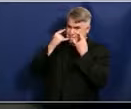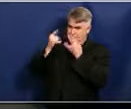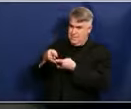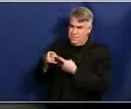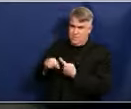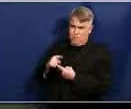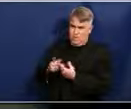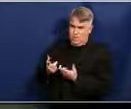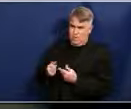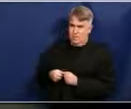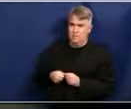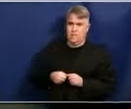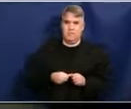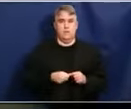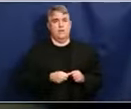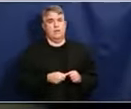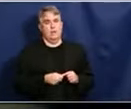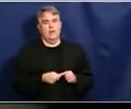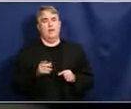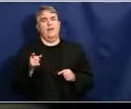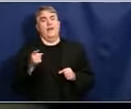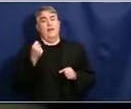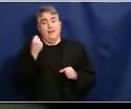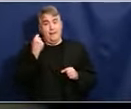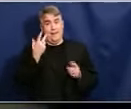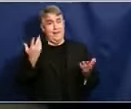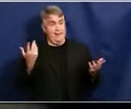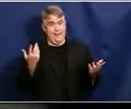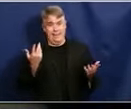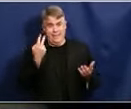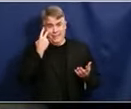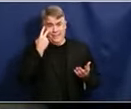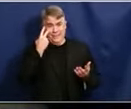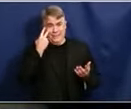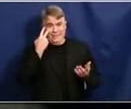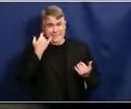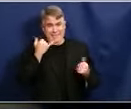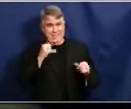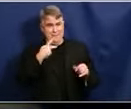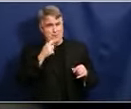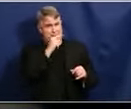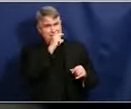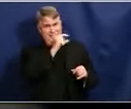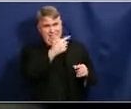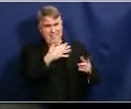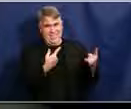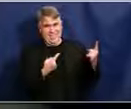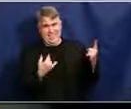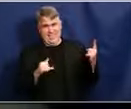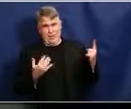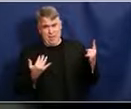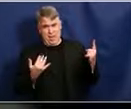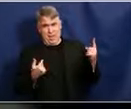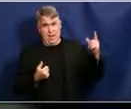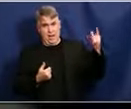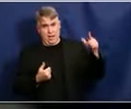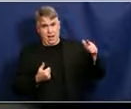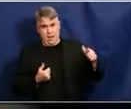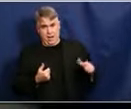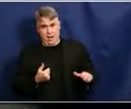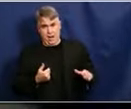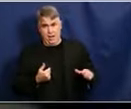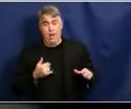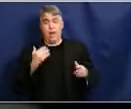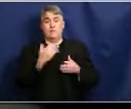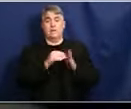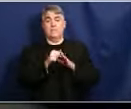Well, again, what we'll see as we get there. We're just at the point where we're working our way through. You know, look, other states, I've heard a lot of